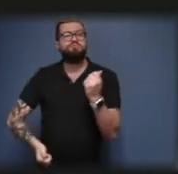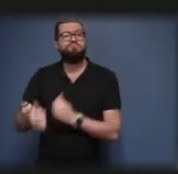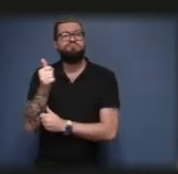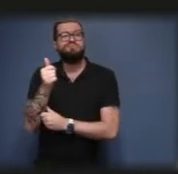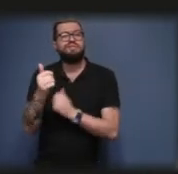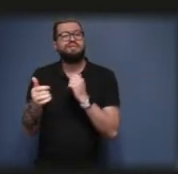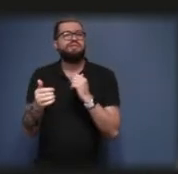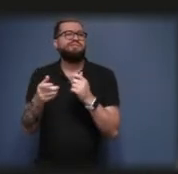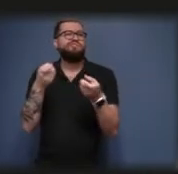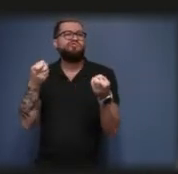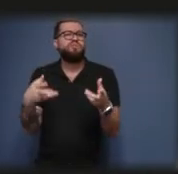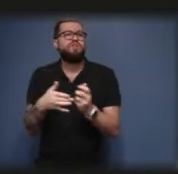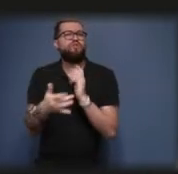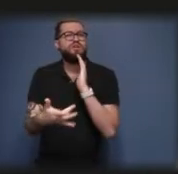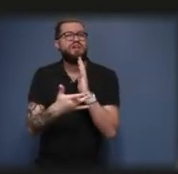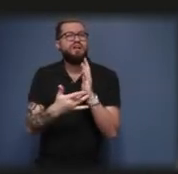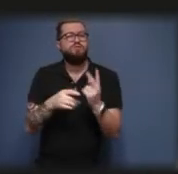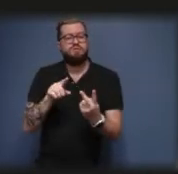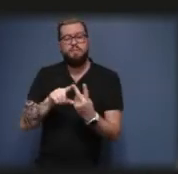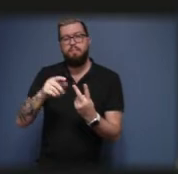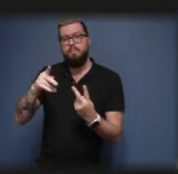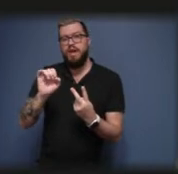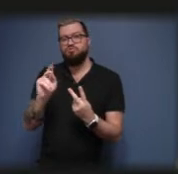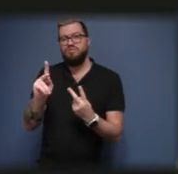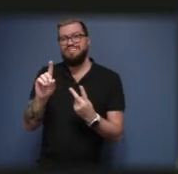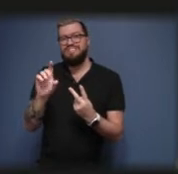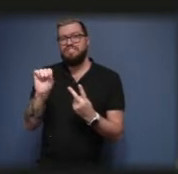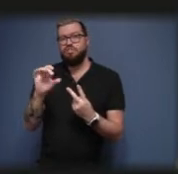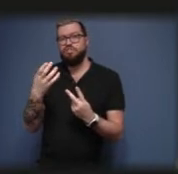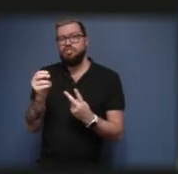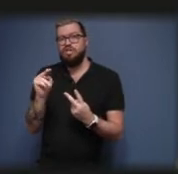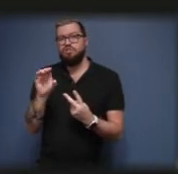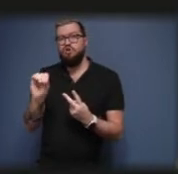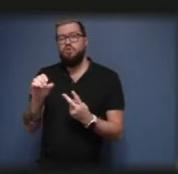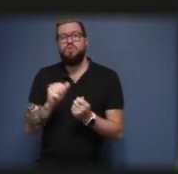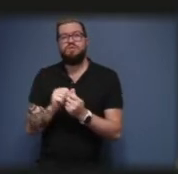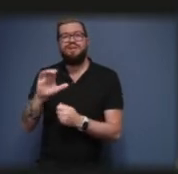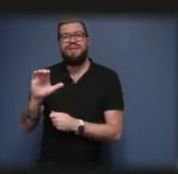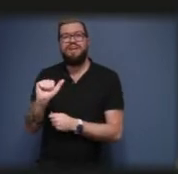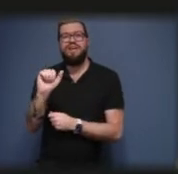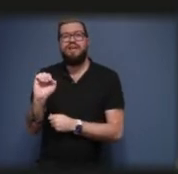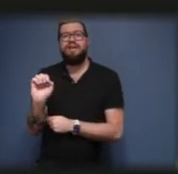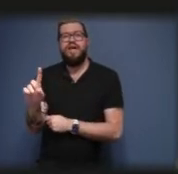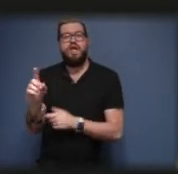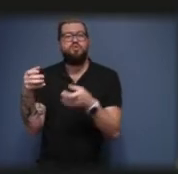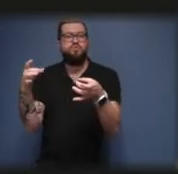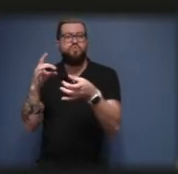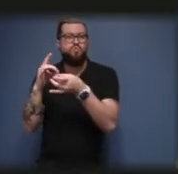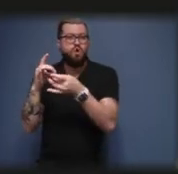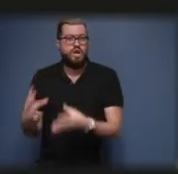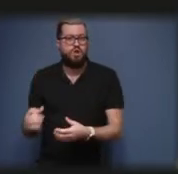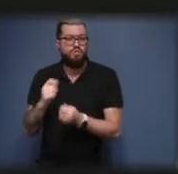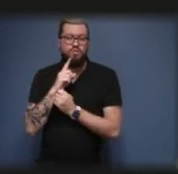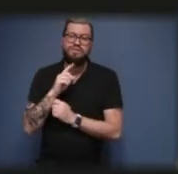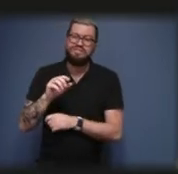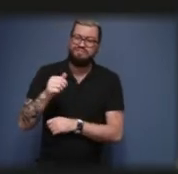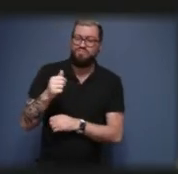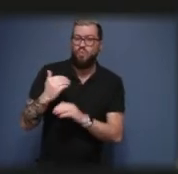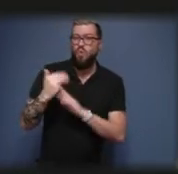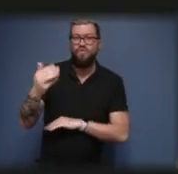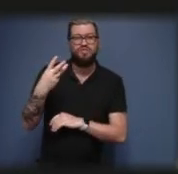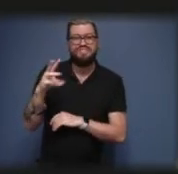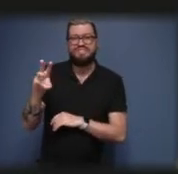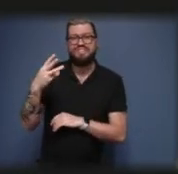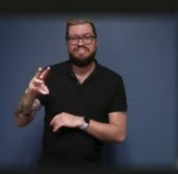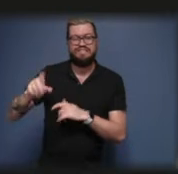Technology, and Patrick Duchesno, who is our CAD coordinator, spent 16 plus hours a day